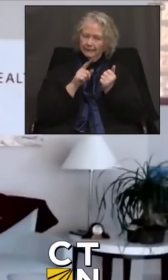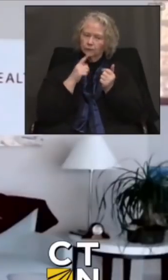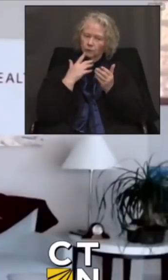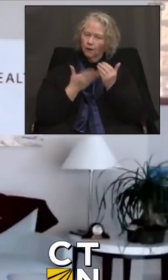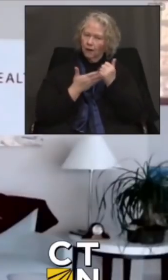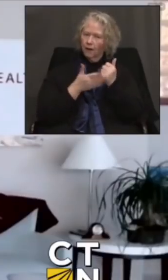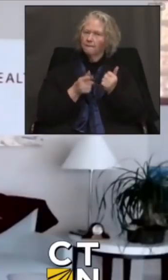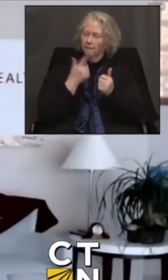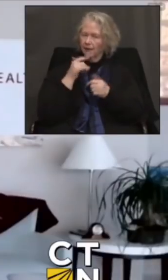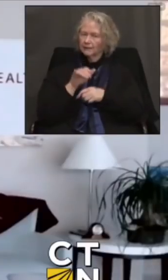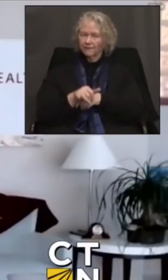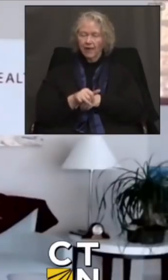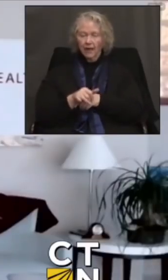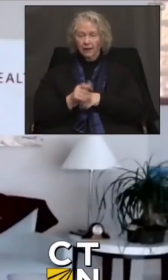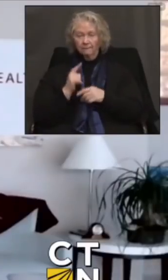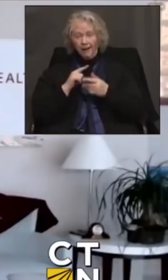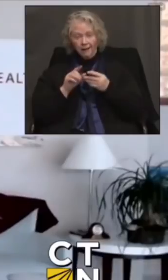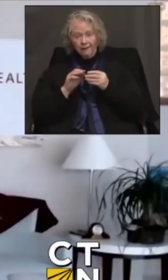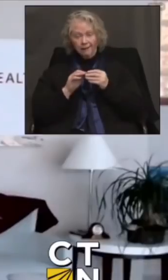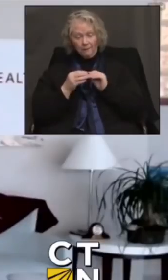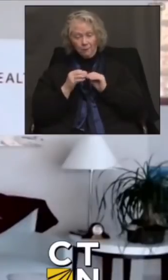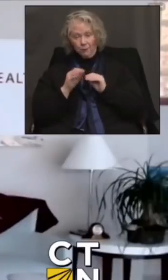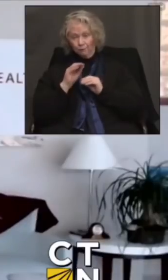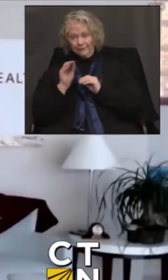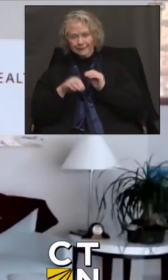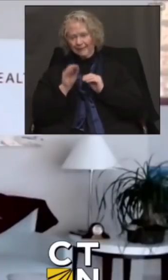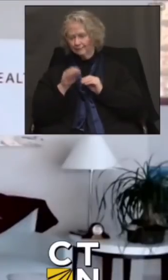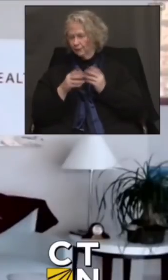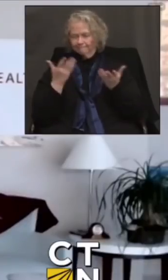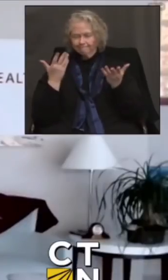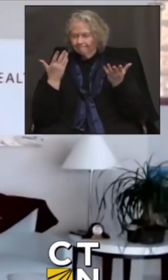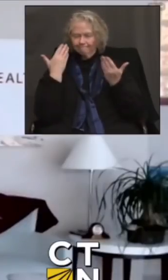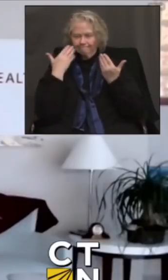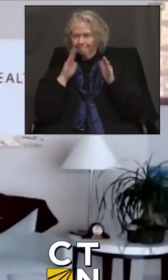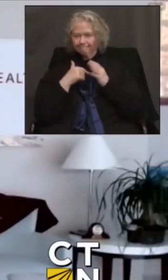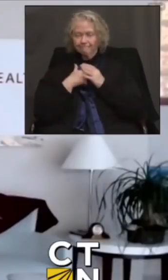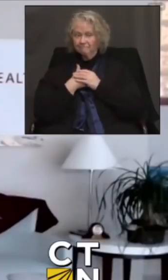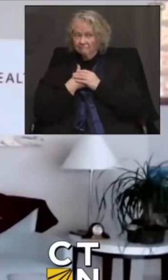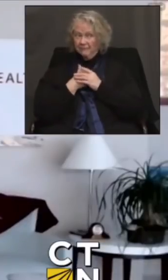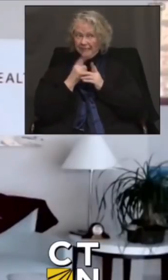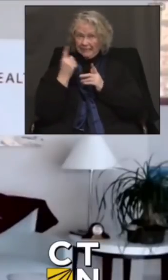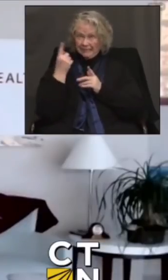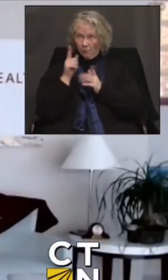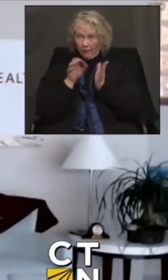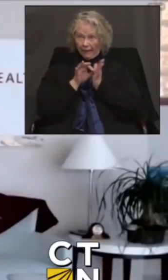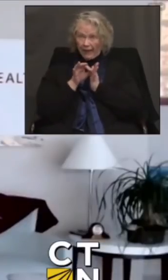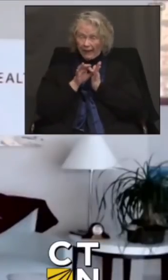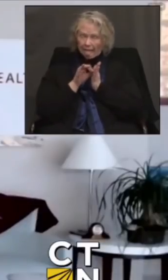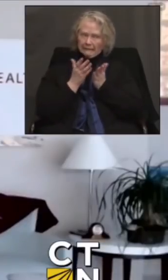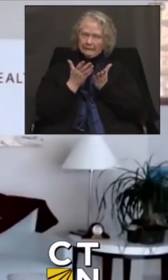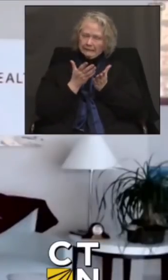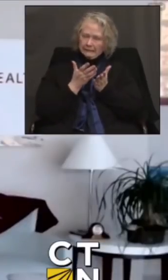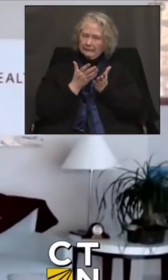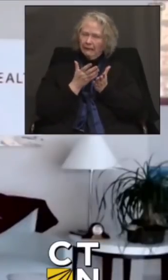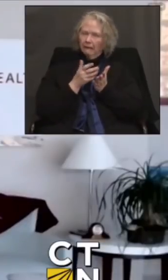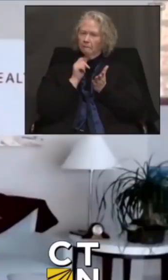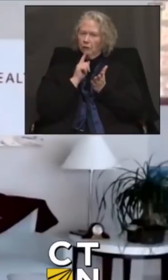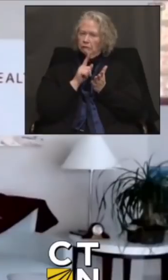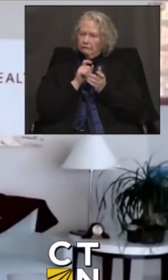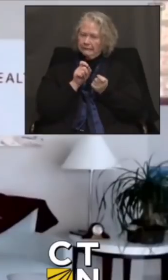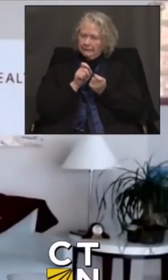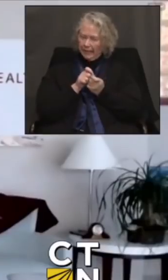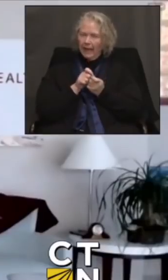lingering needs. I don't have numbers around those. I don't know if that's being tracked, but it's being tracked in just the incidence of